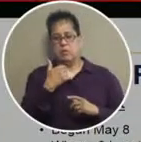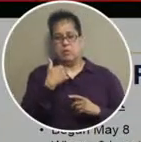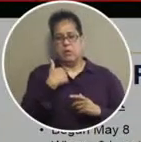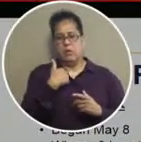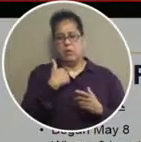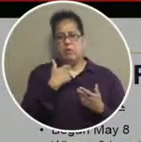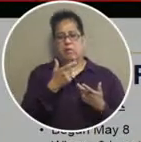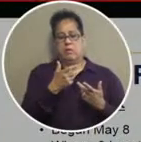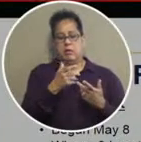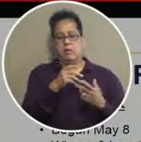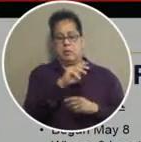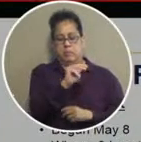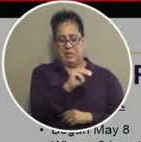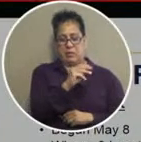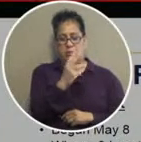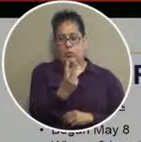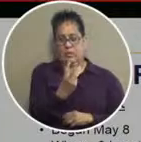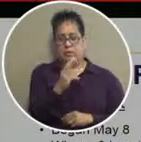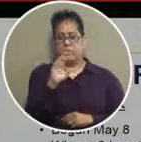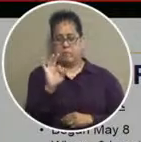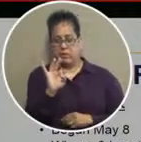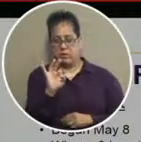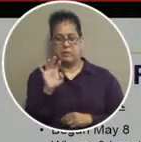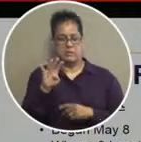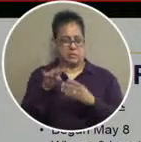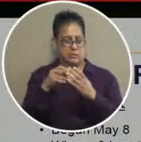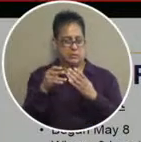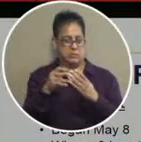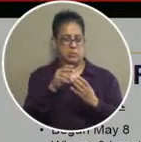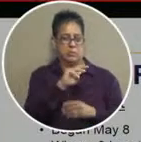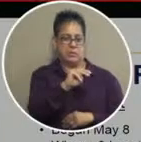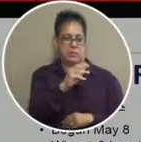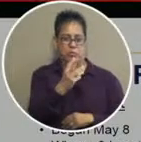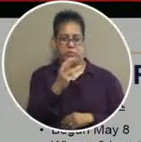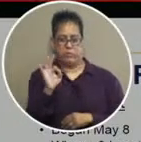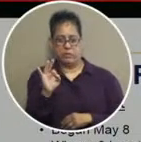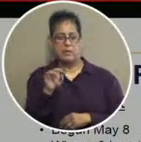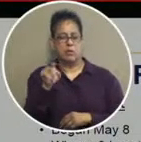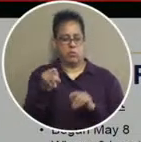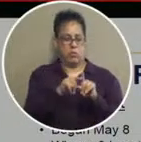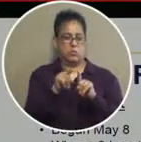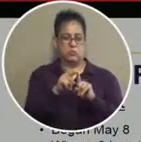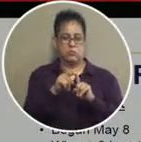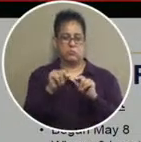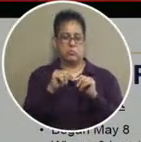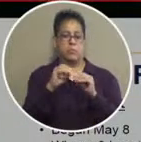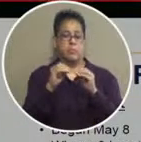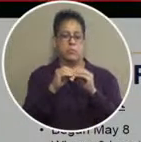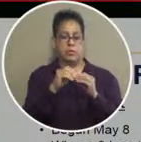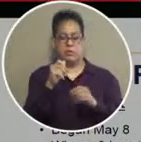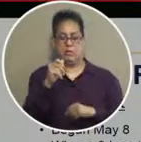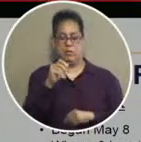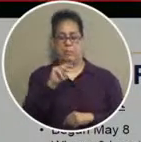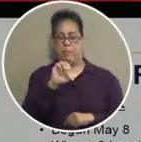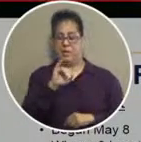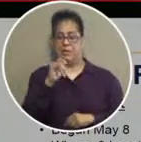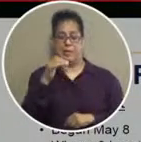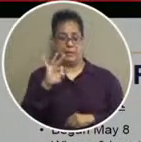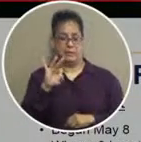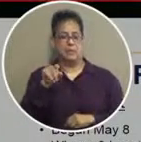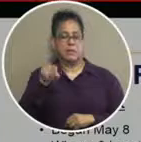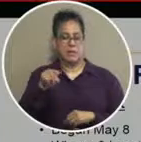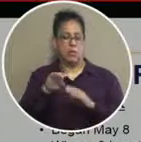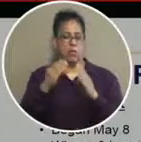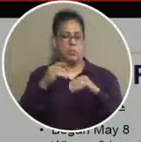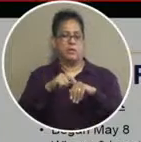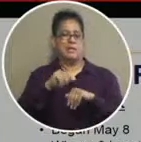concerns. Mondays, Wednesdays, and Fridays, they began expanding their hours as well. So from 19th of May, they're now open